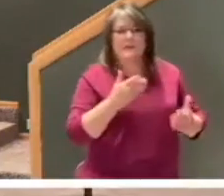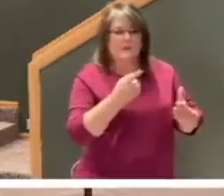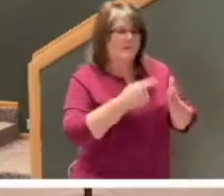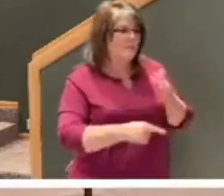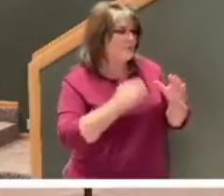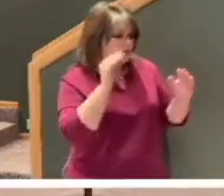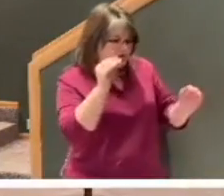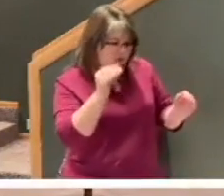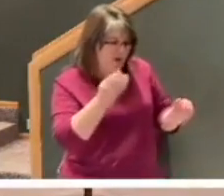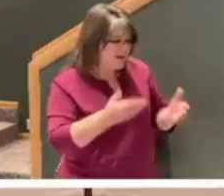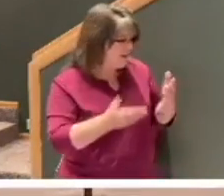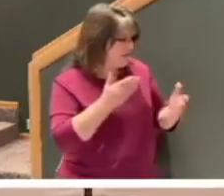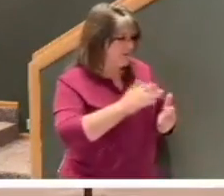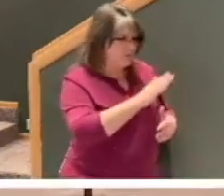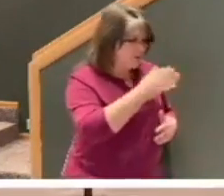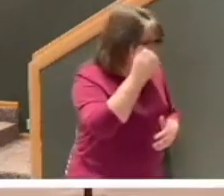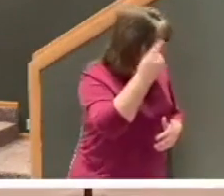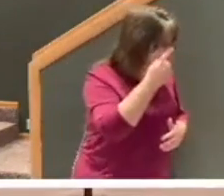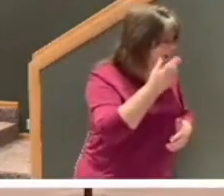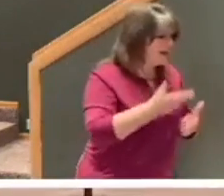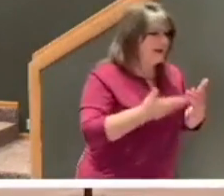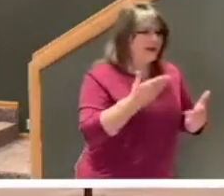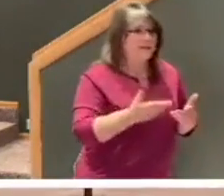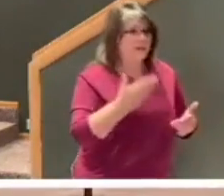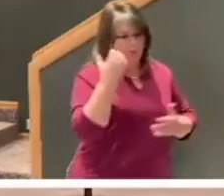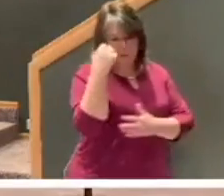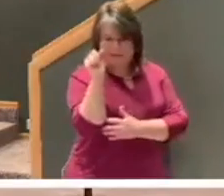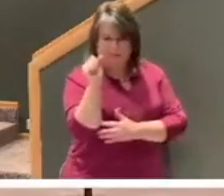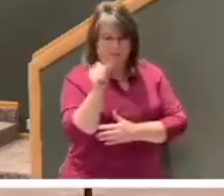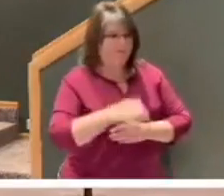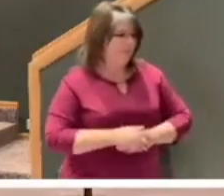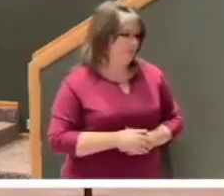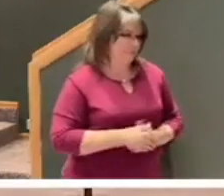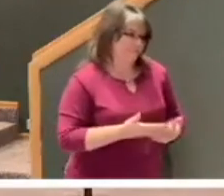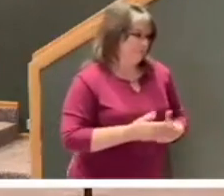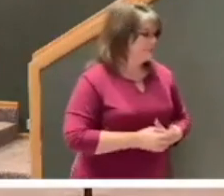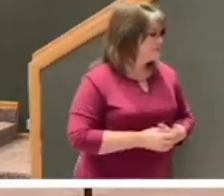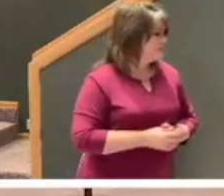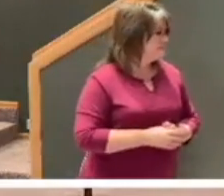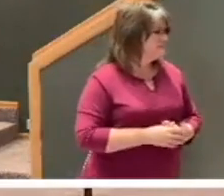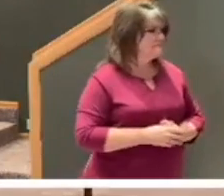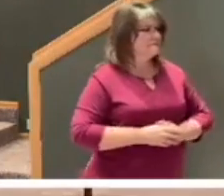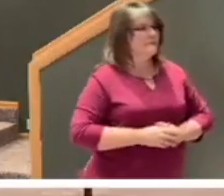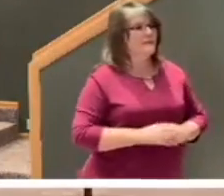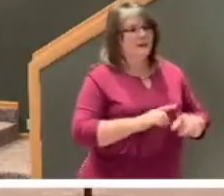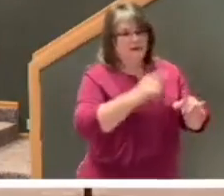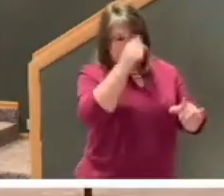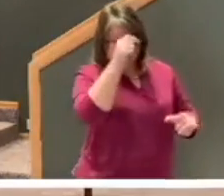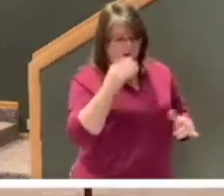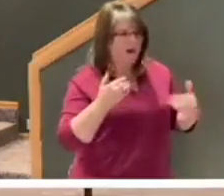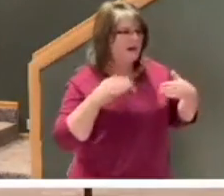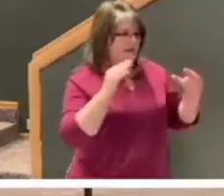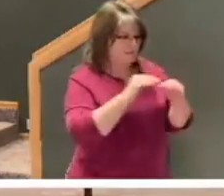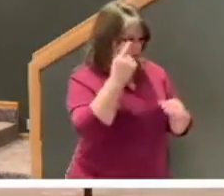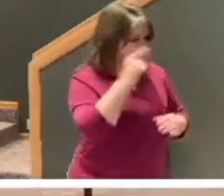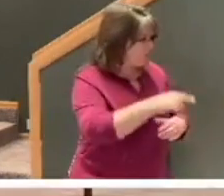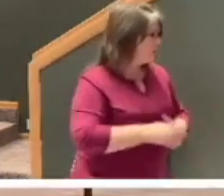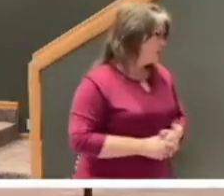been taught. Maybe it was your understanding. Maybe it was your rebellion. Let's be honest. But God has more for